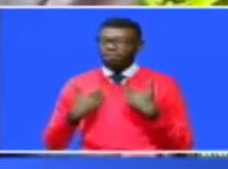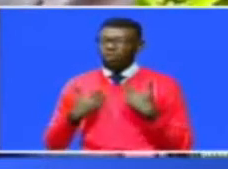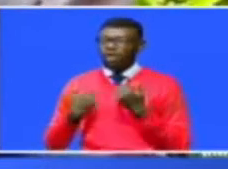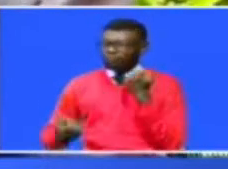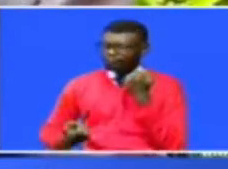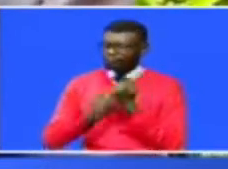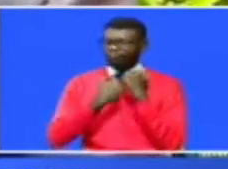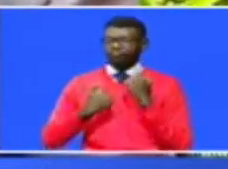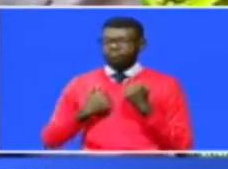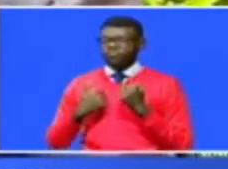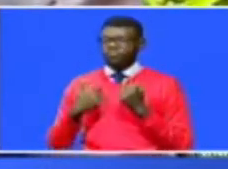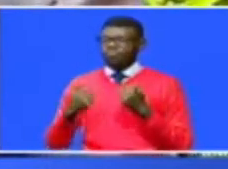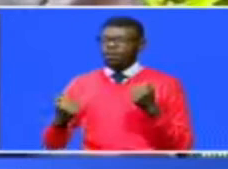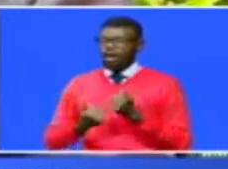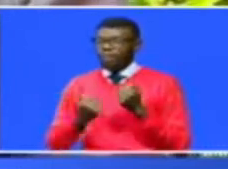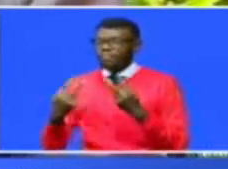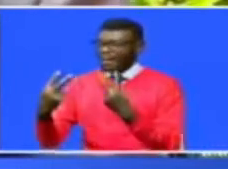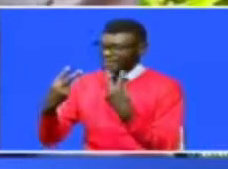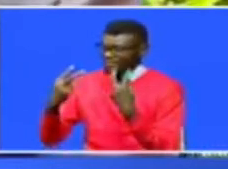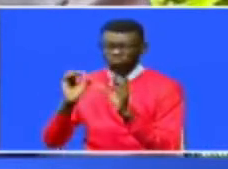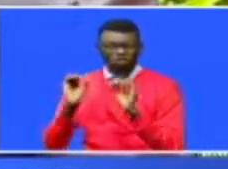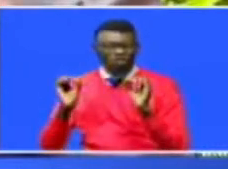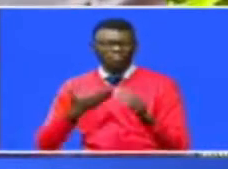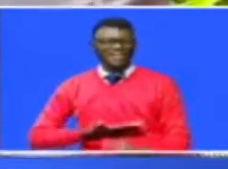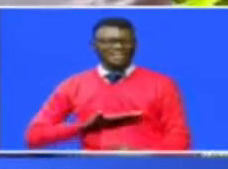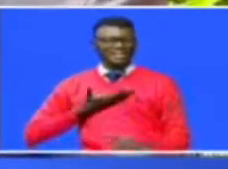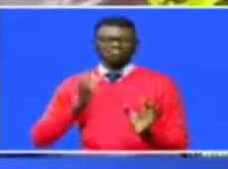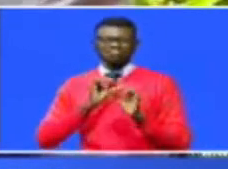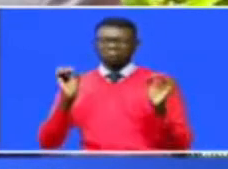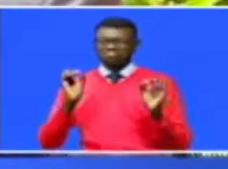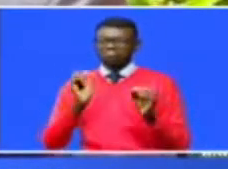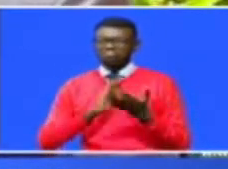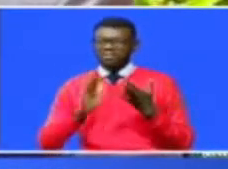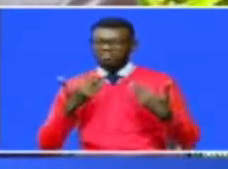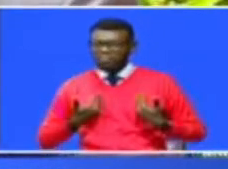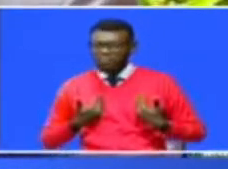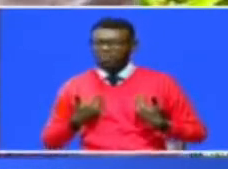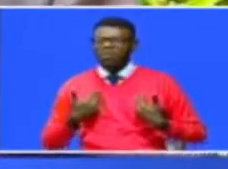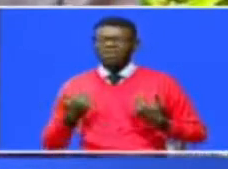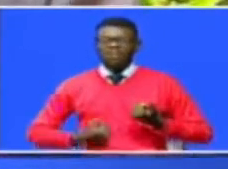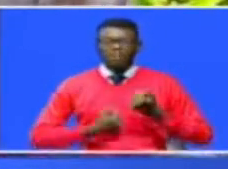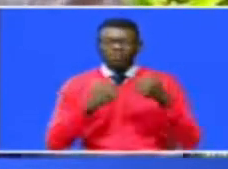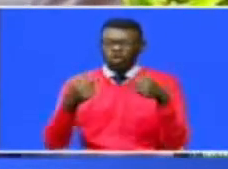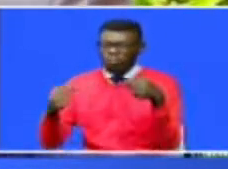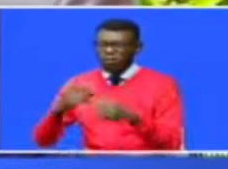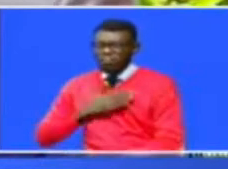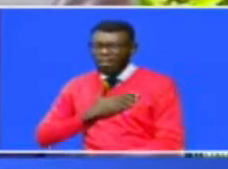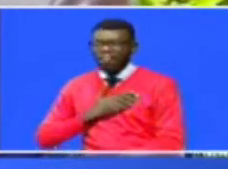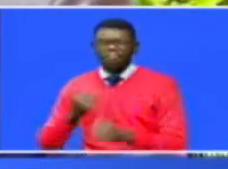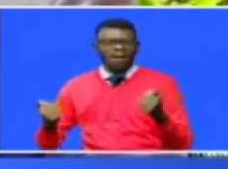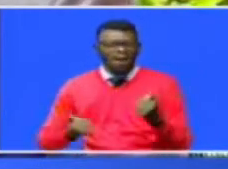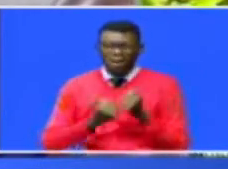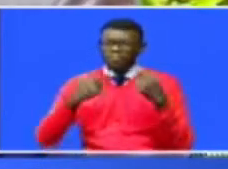pale wasiwe wamekasirika. Wale wanasupport wenzangu, ikiwa mwenzangu hata kuwa hapo,